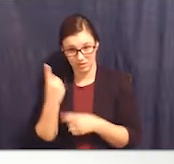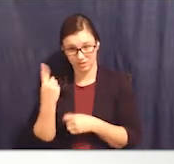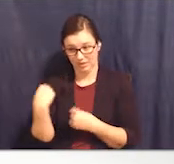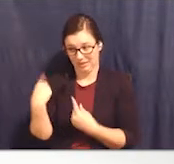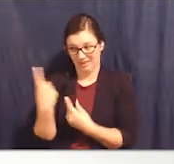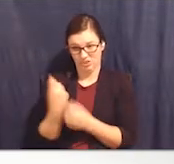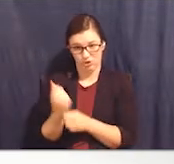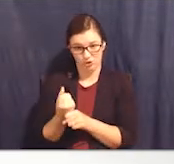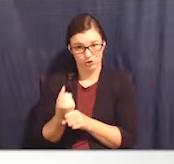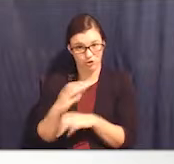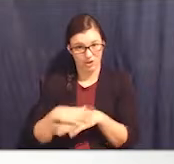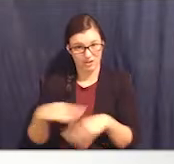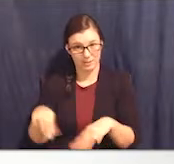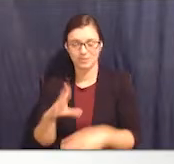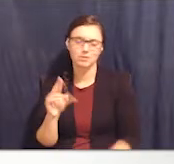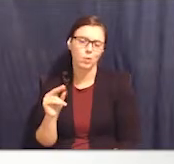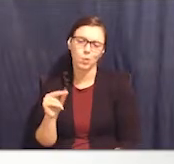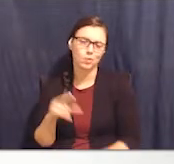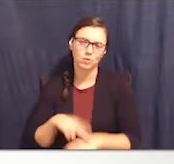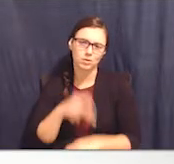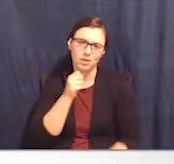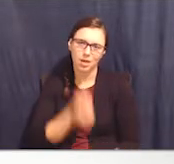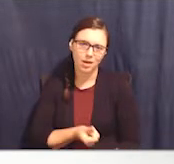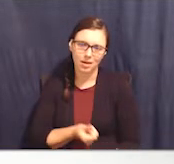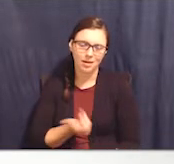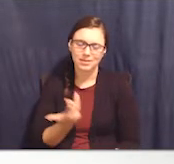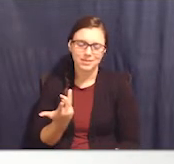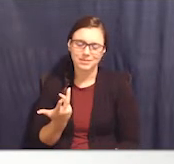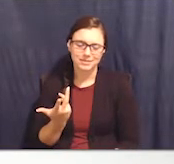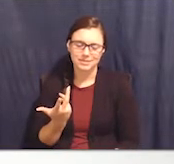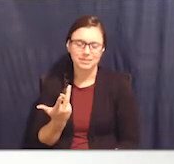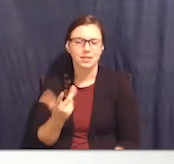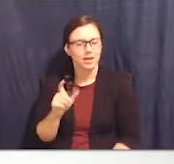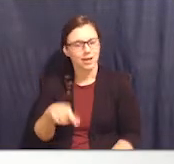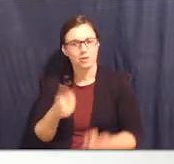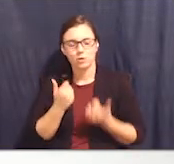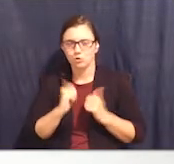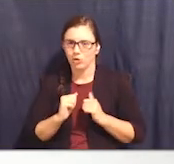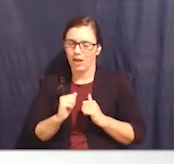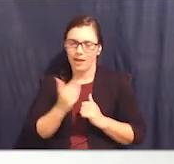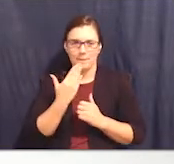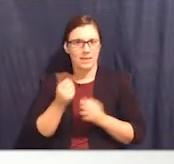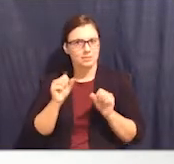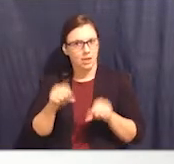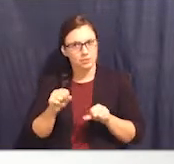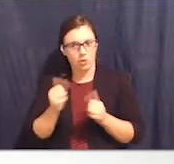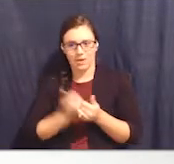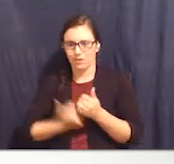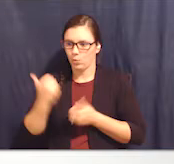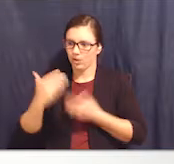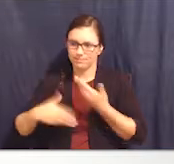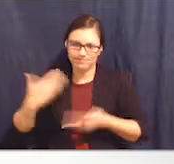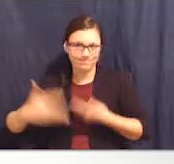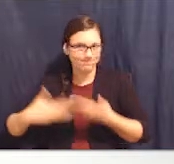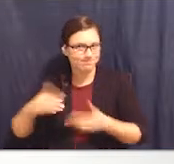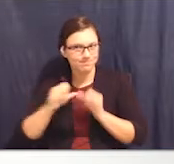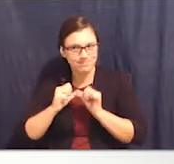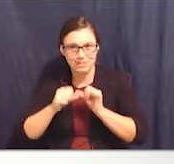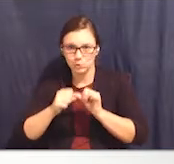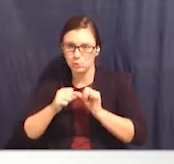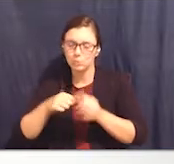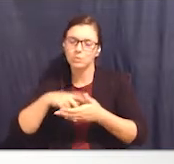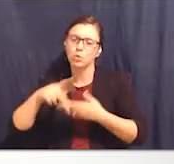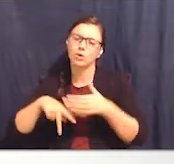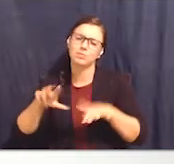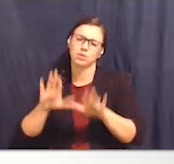through 12, yes. So homeschool, private school, yes, all of those. The legislation honestly doesn't say that the student